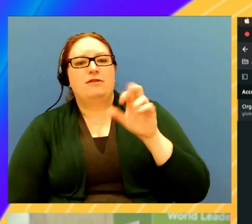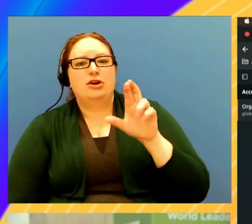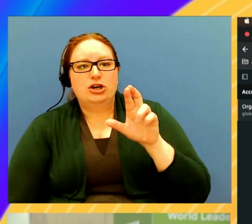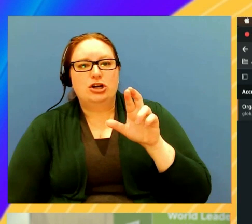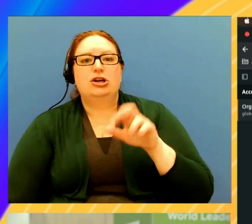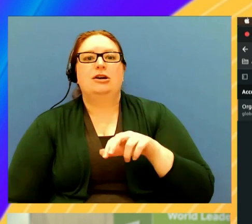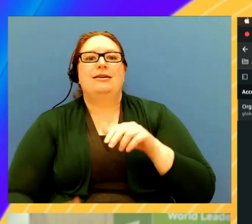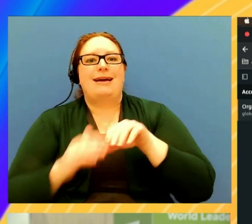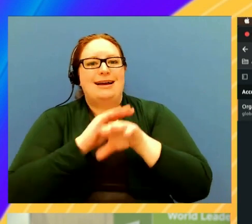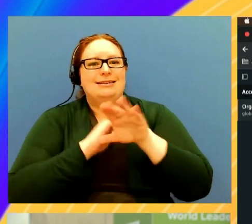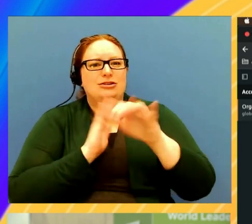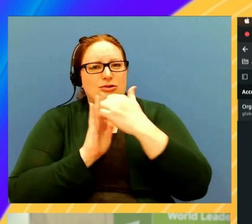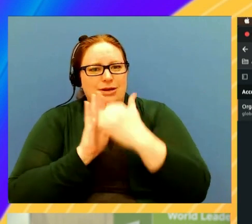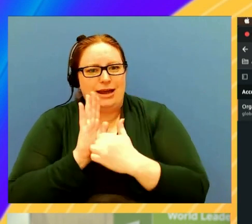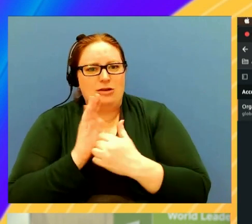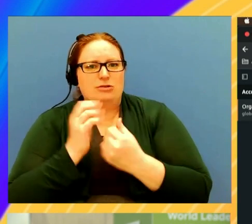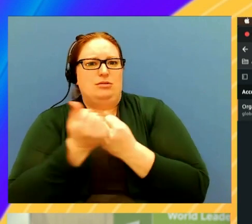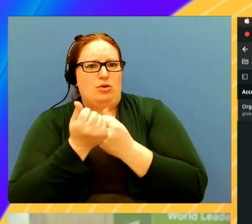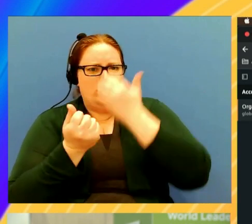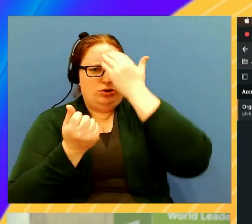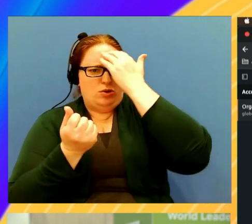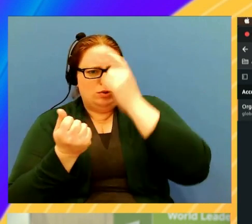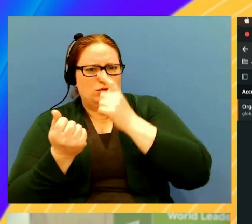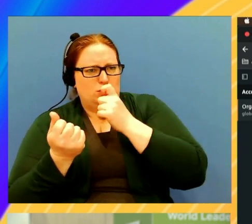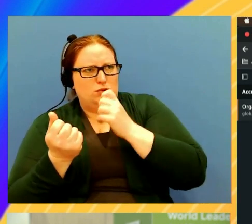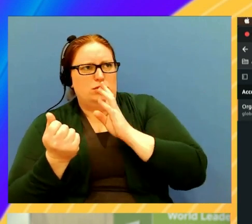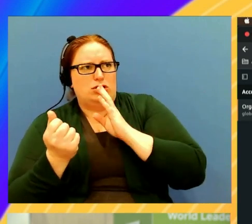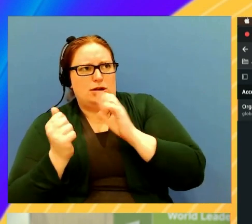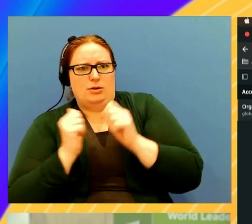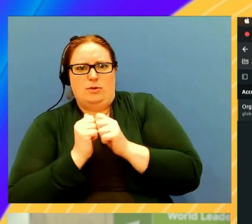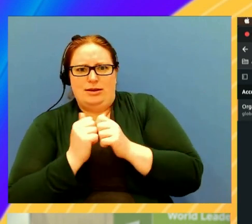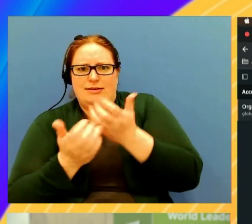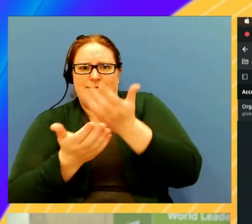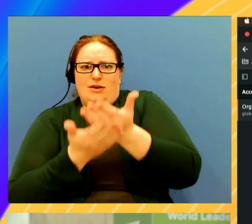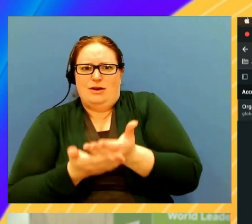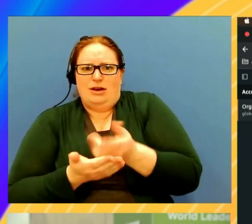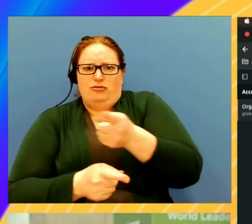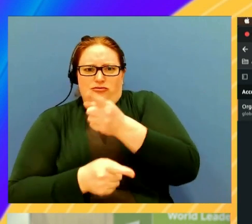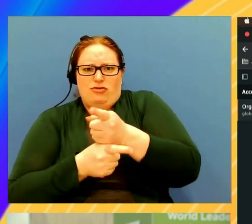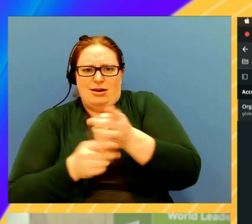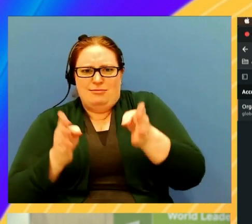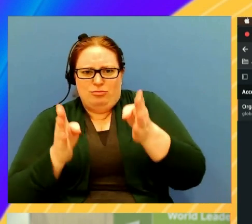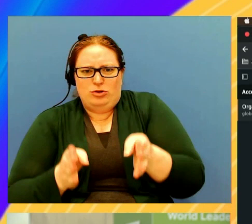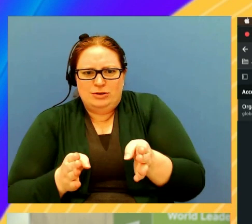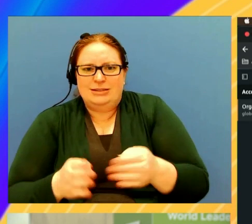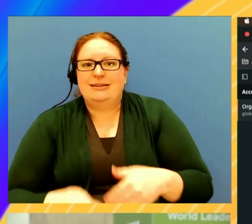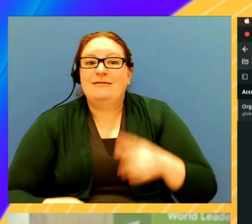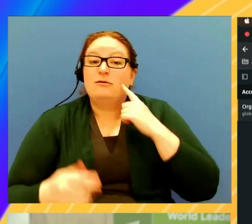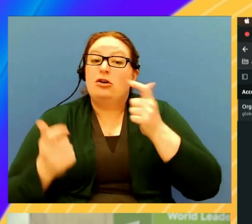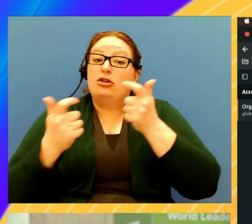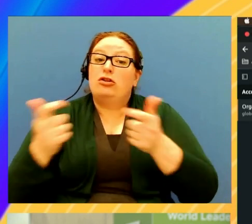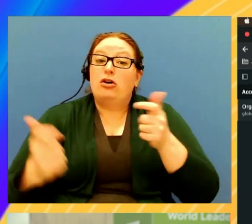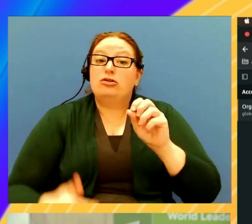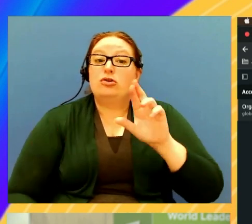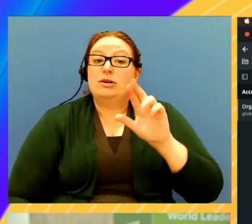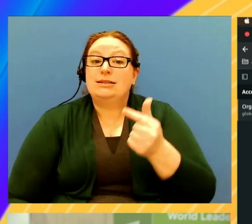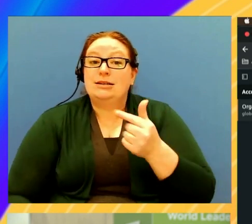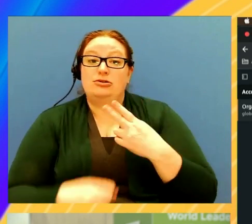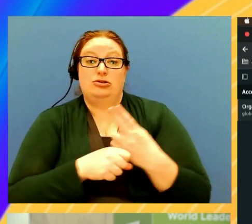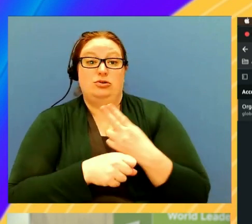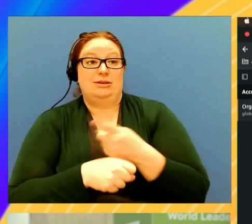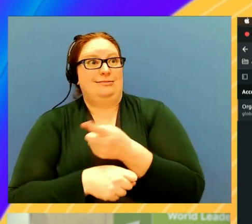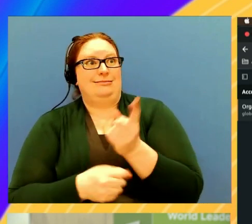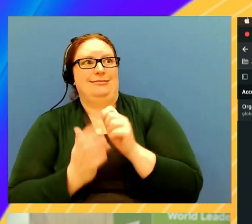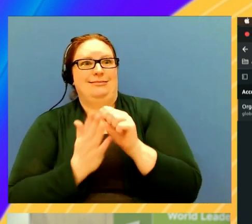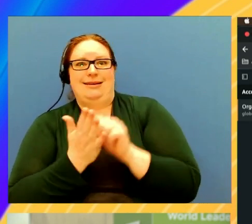talking to, can verify that you're the right person. In cases where we have large organizations that are using these accounts, sometimes they have